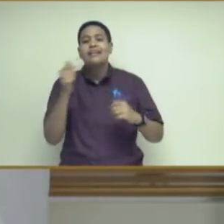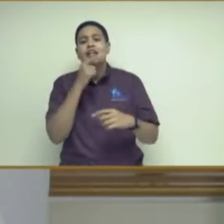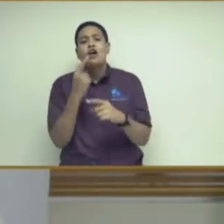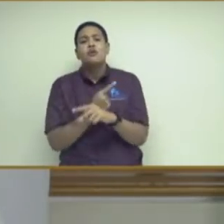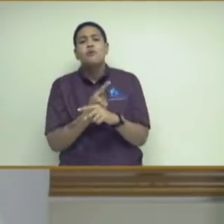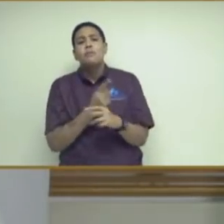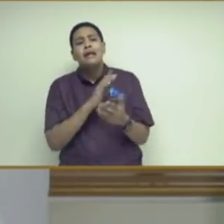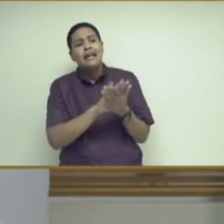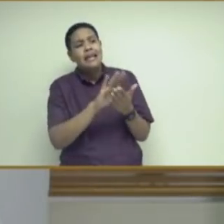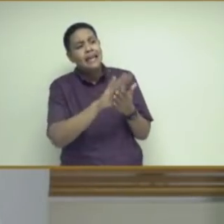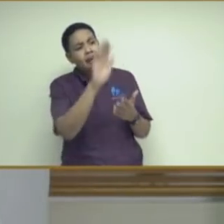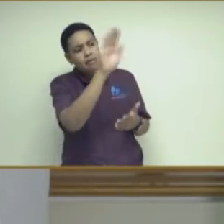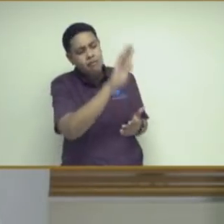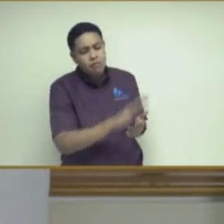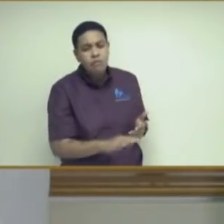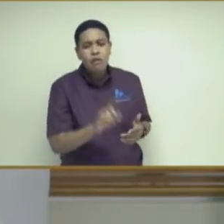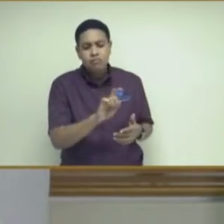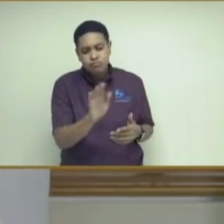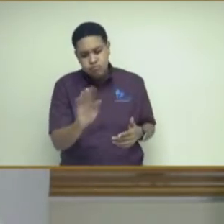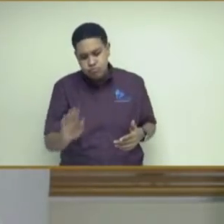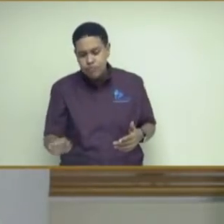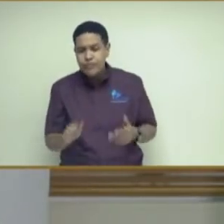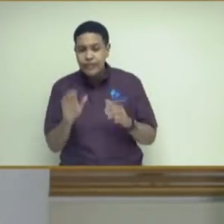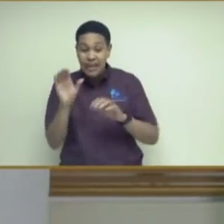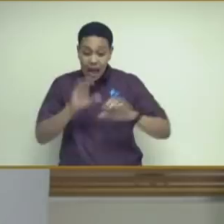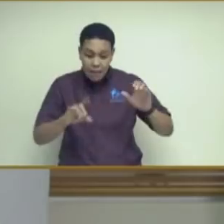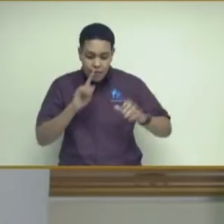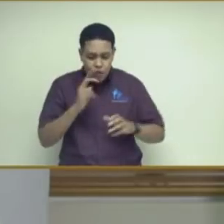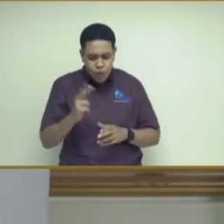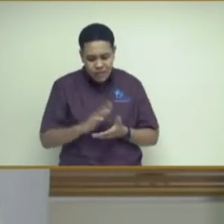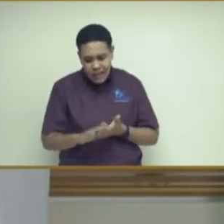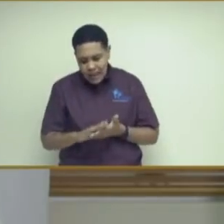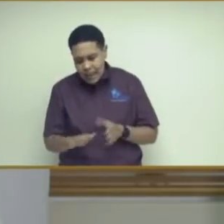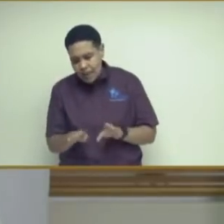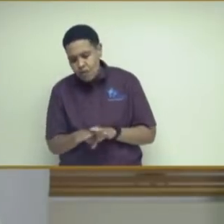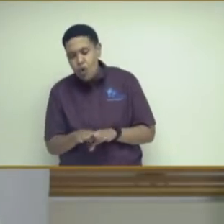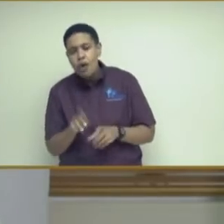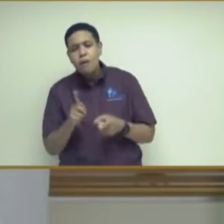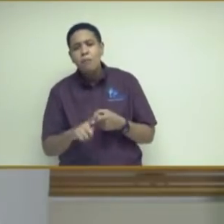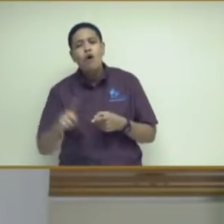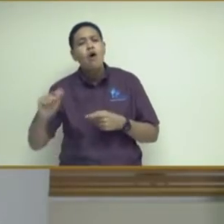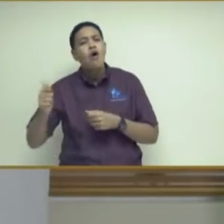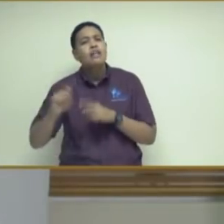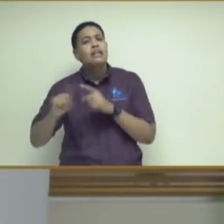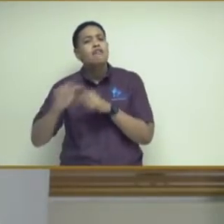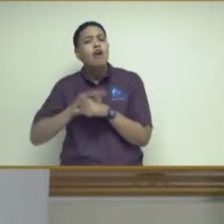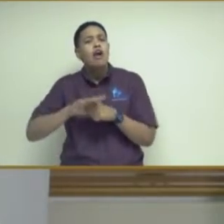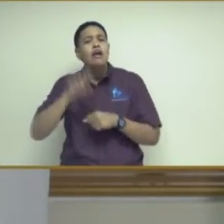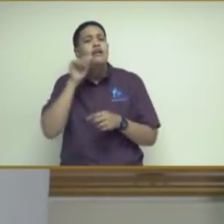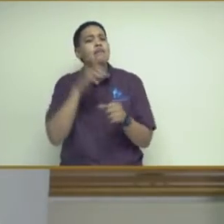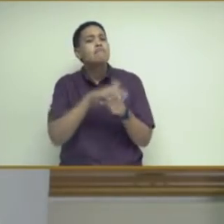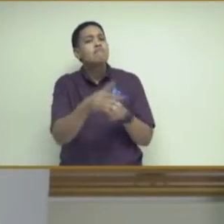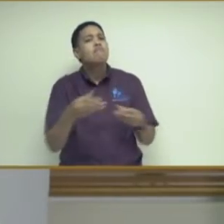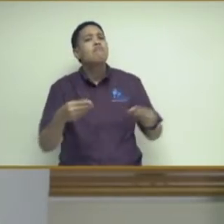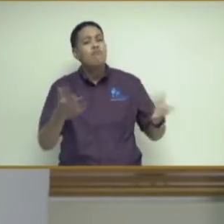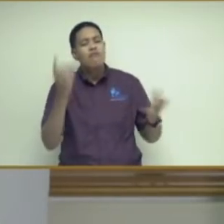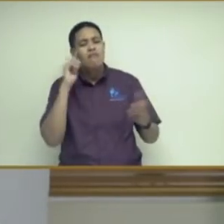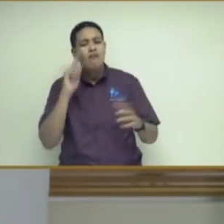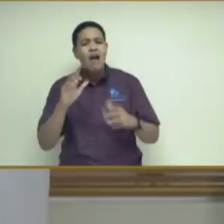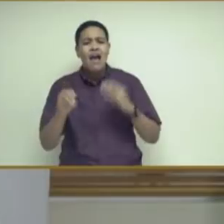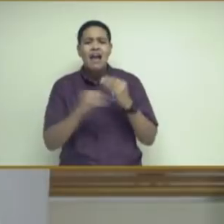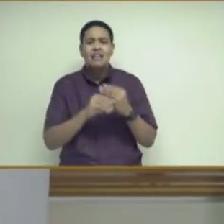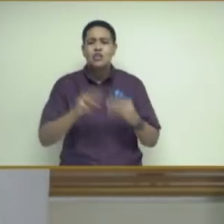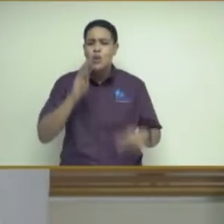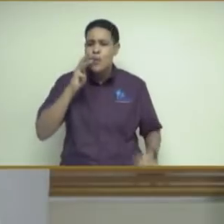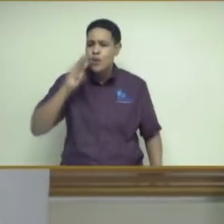cleaning and sanitation chemicals that are used for cleaning the floors and other areas. Inadequate provisions made for additional potable